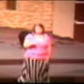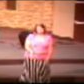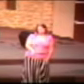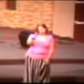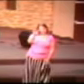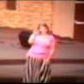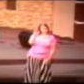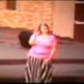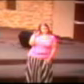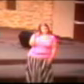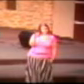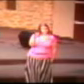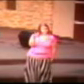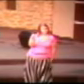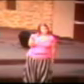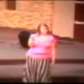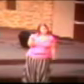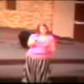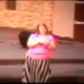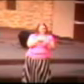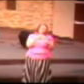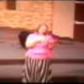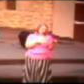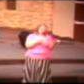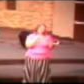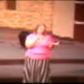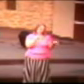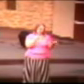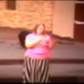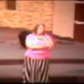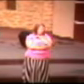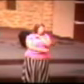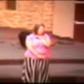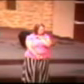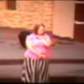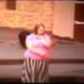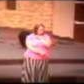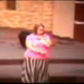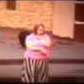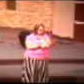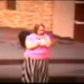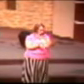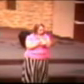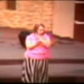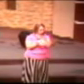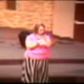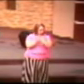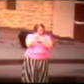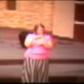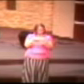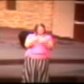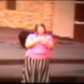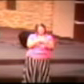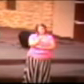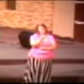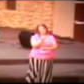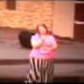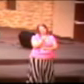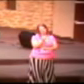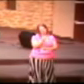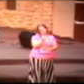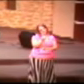up as, in some would say, a poor fellow from Argentina that